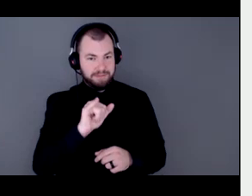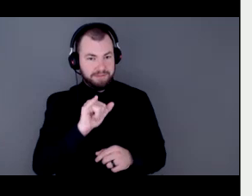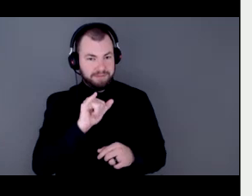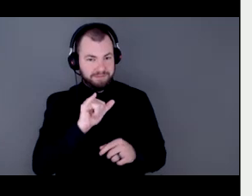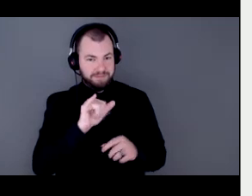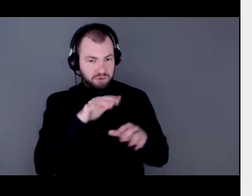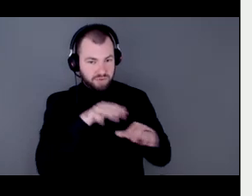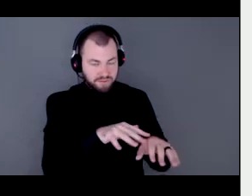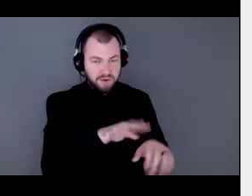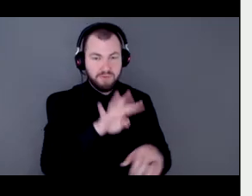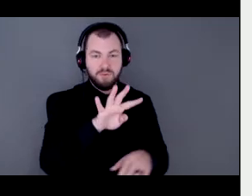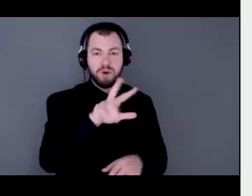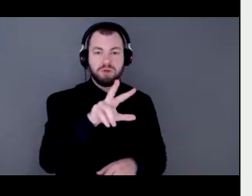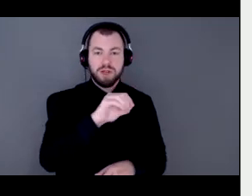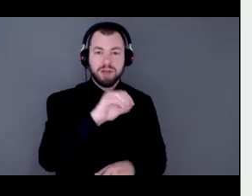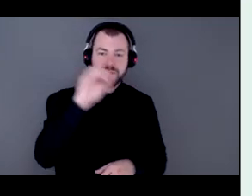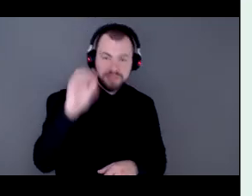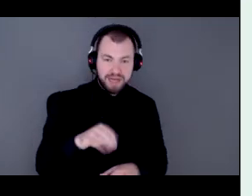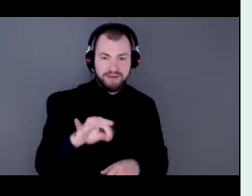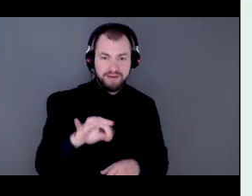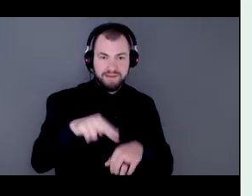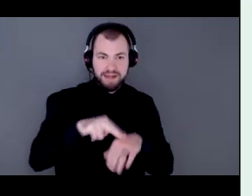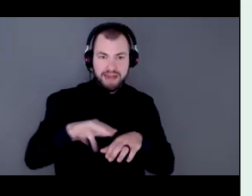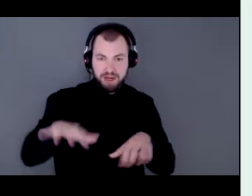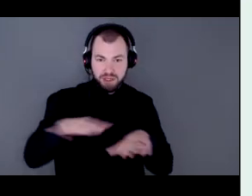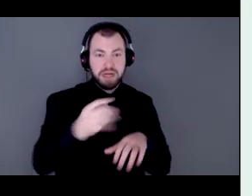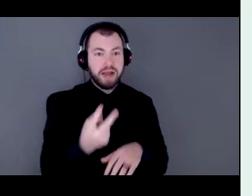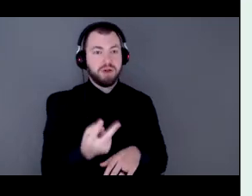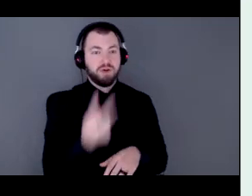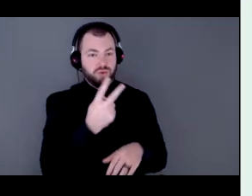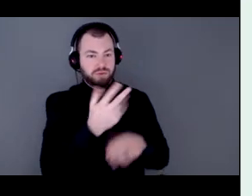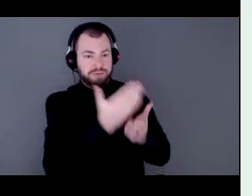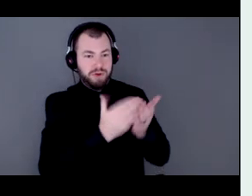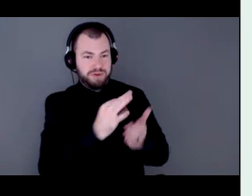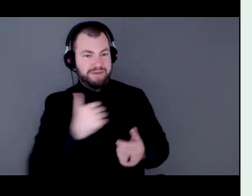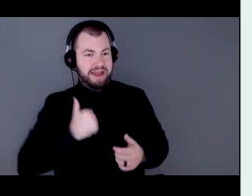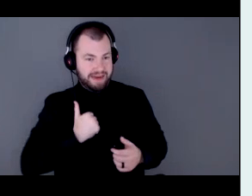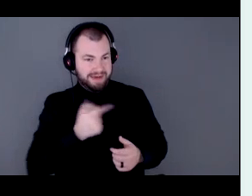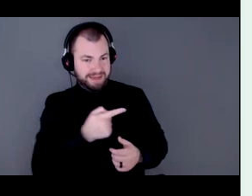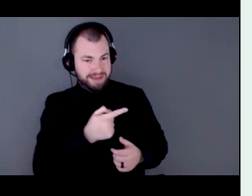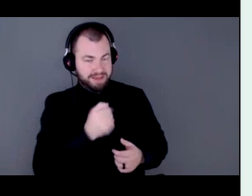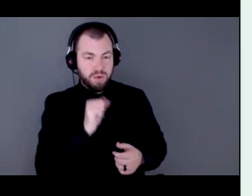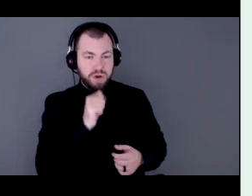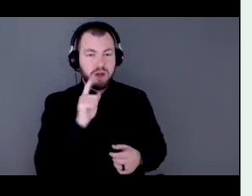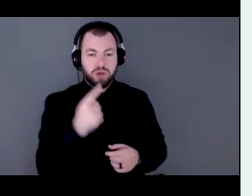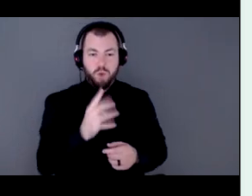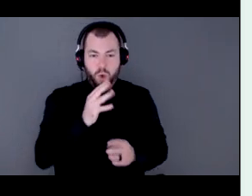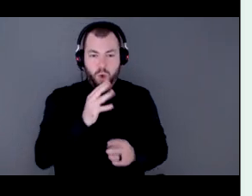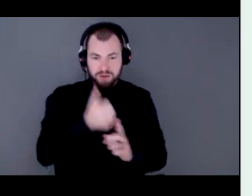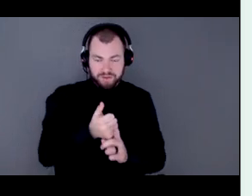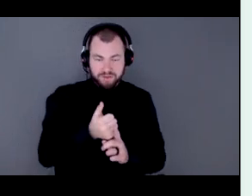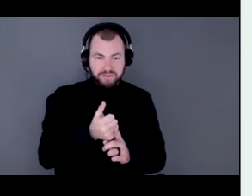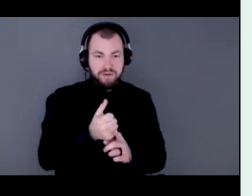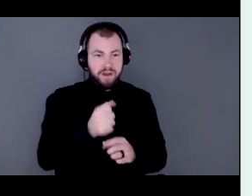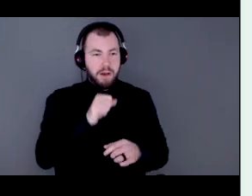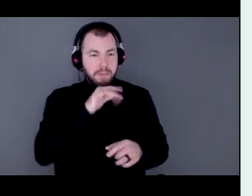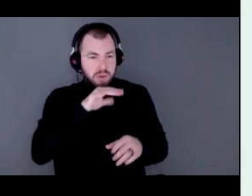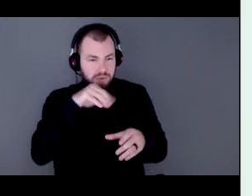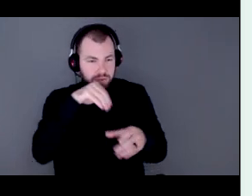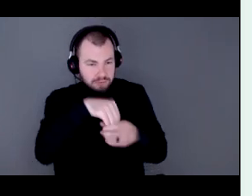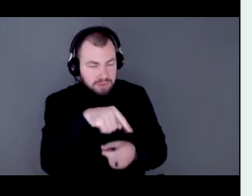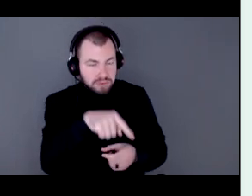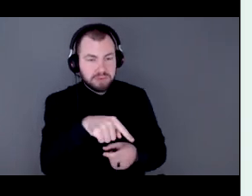nation and two provinces in Canada. And so it's not just water, it's also pollutants, garbage, different things. And this really,